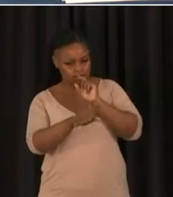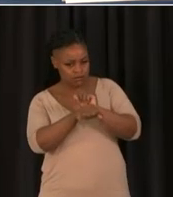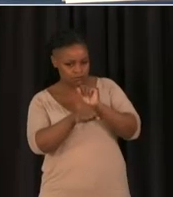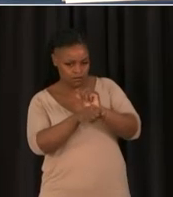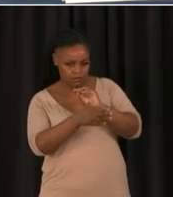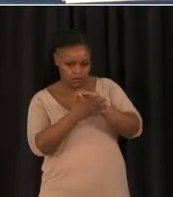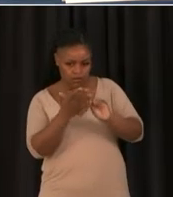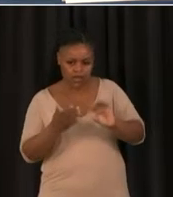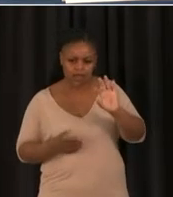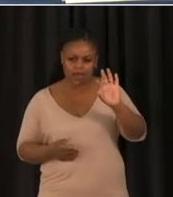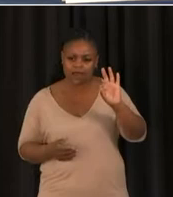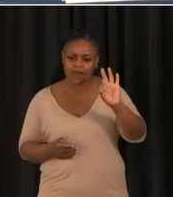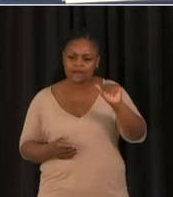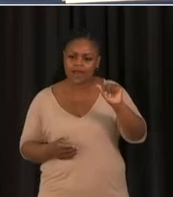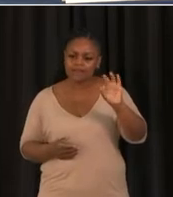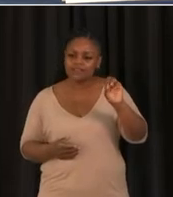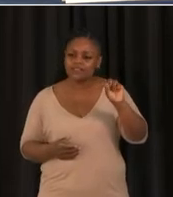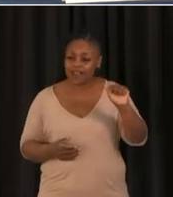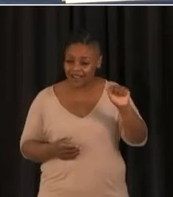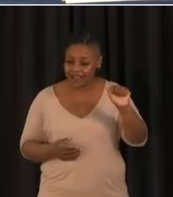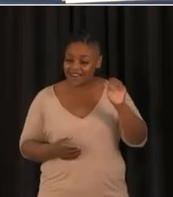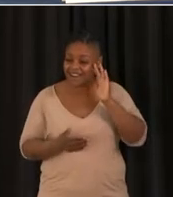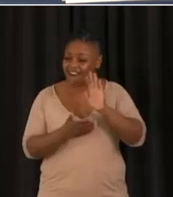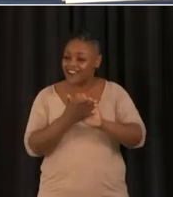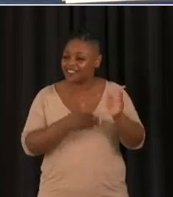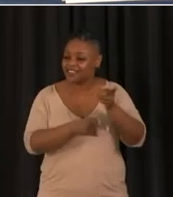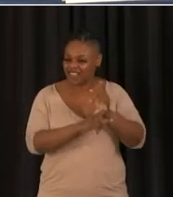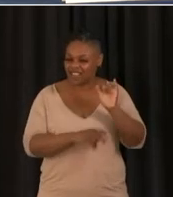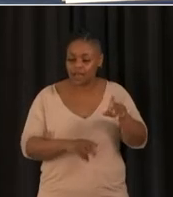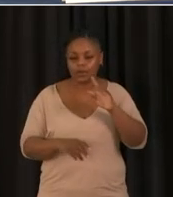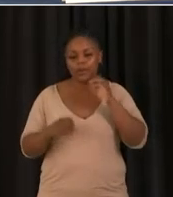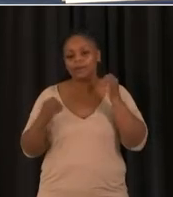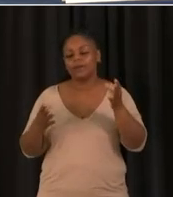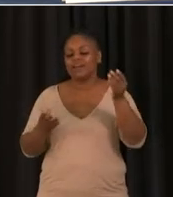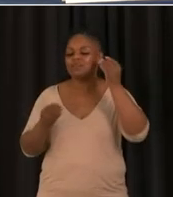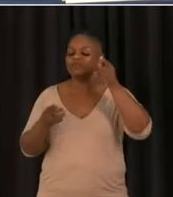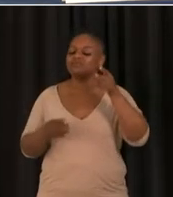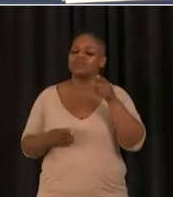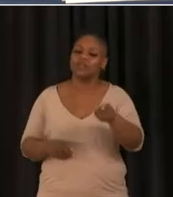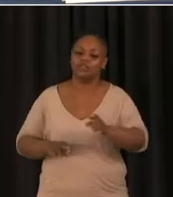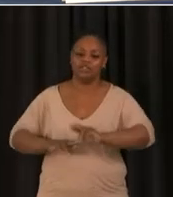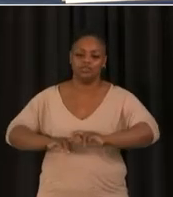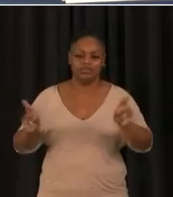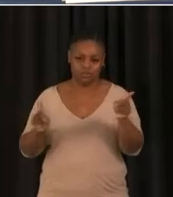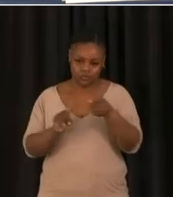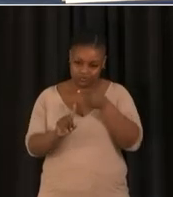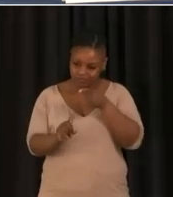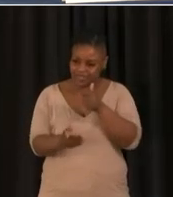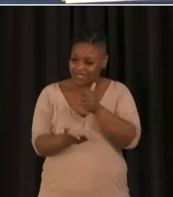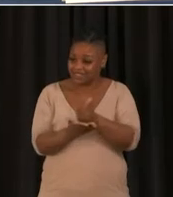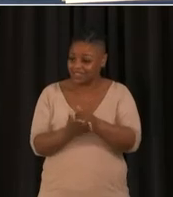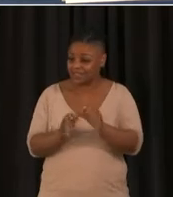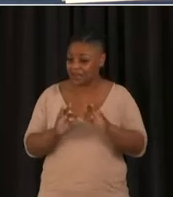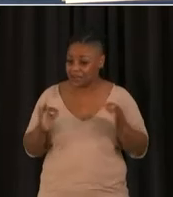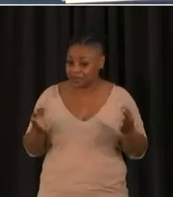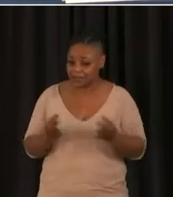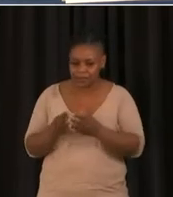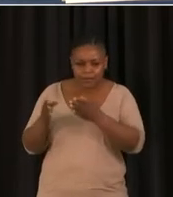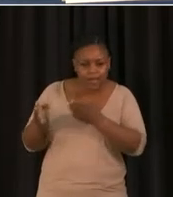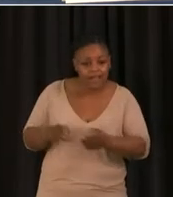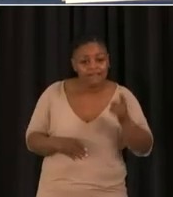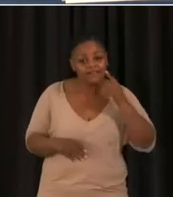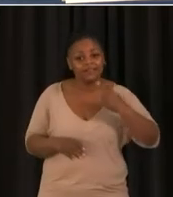Ombudsman. So we have a series that we've conducted throughout the month of February about higher education, student loan debt,